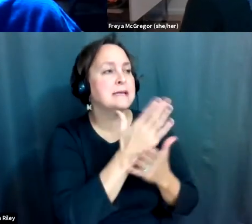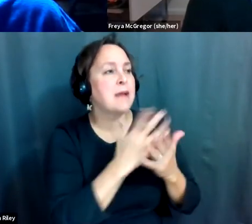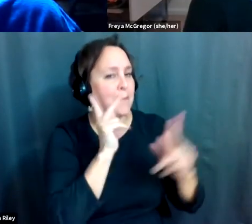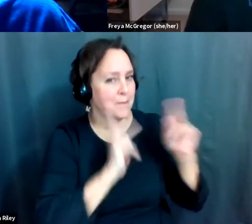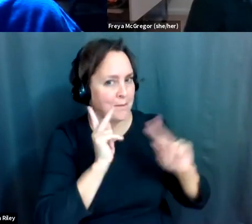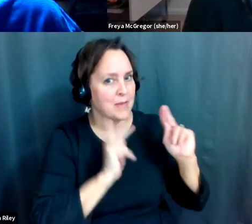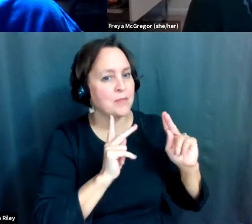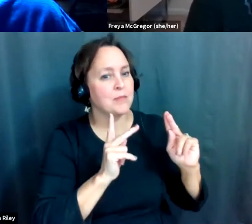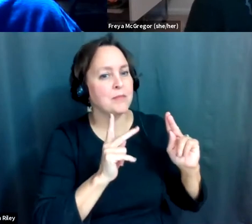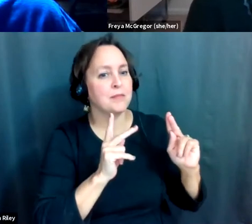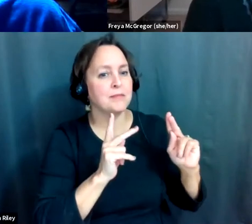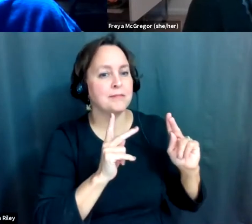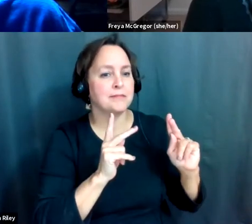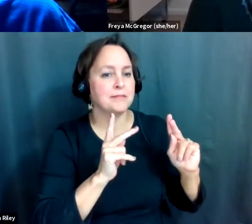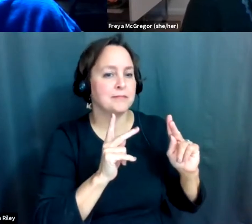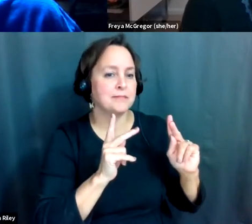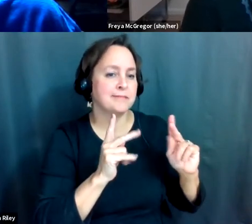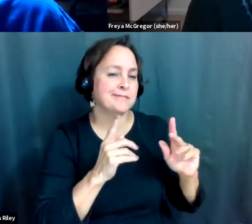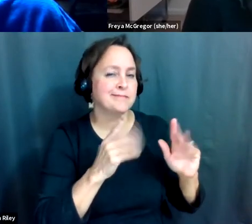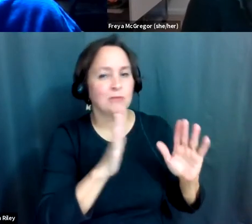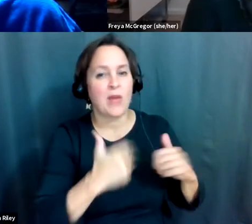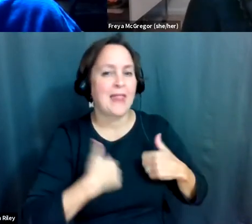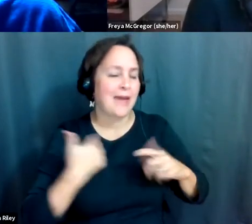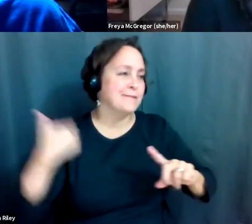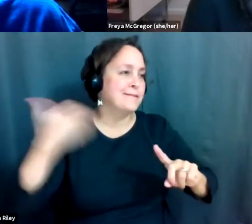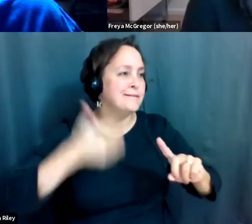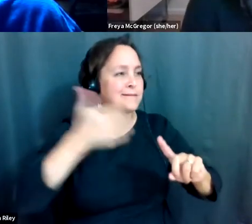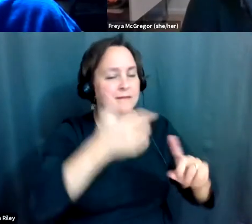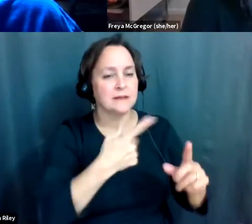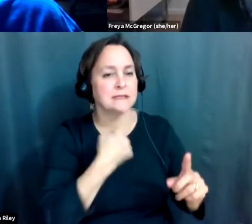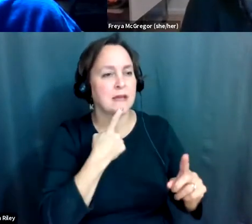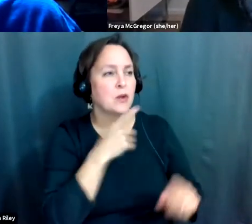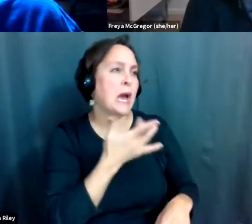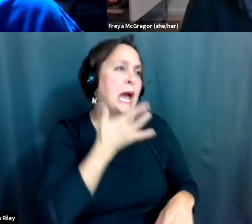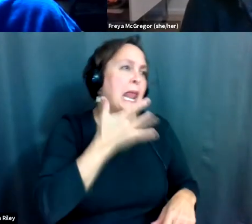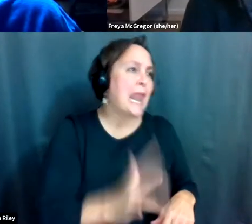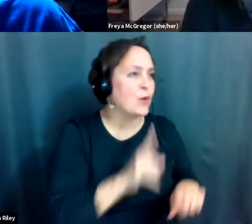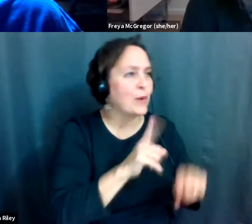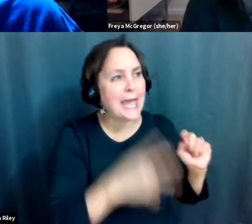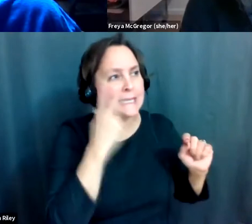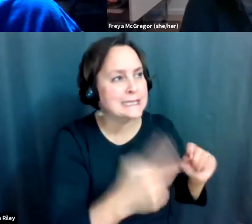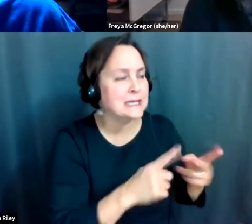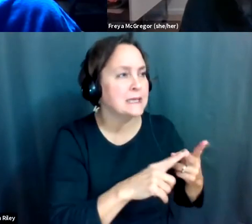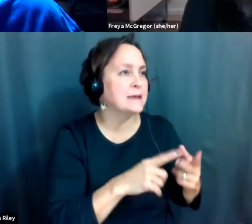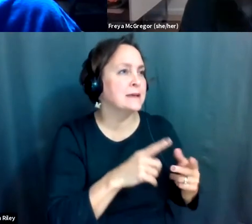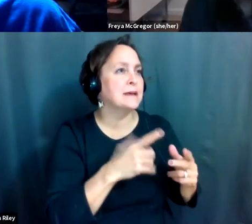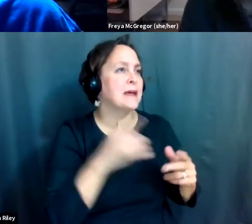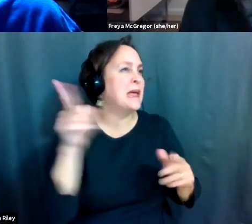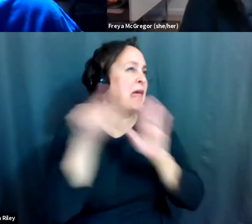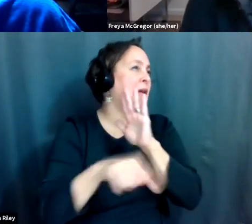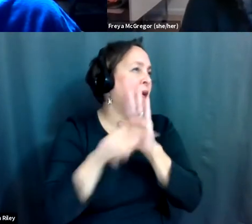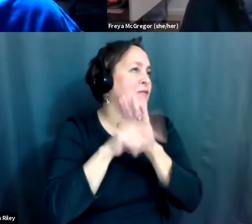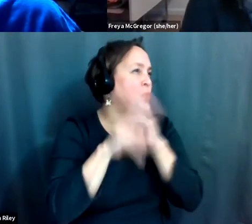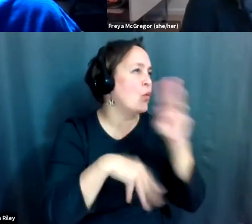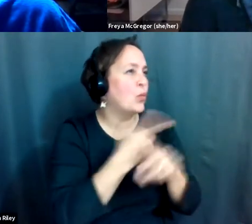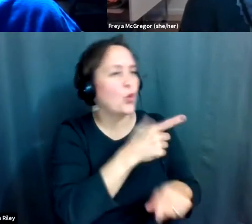in your life, various points, random people say things like you're lucky. You can't see all this bad stuff goes on in the world